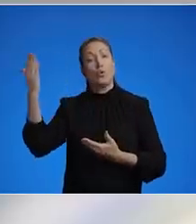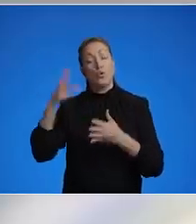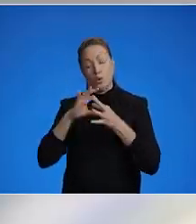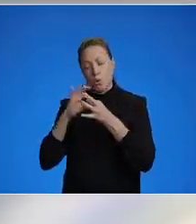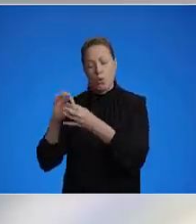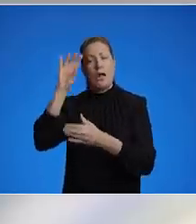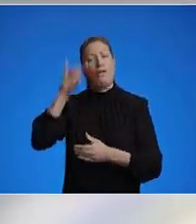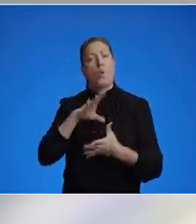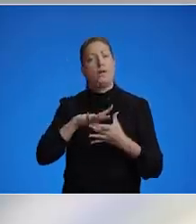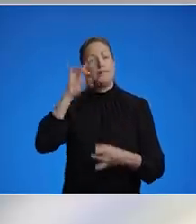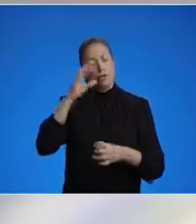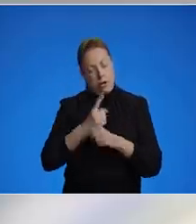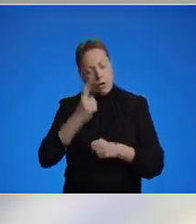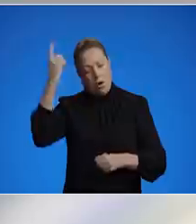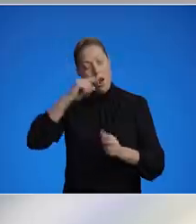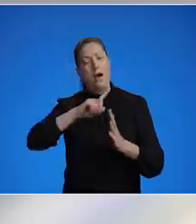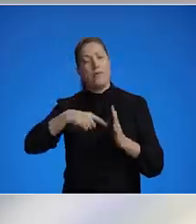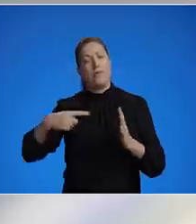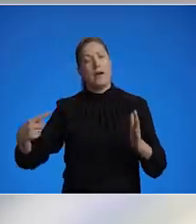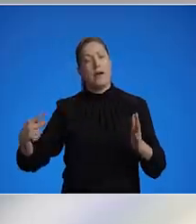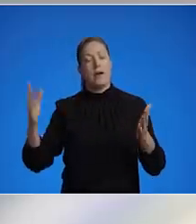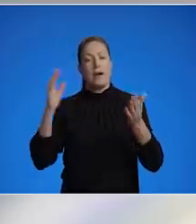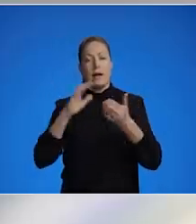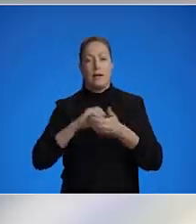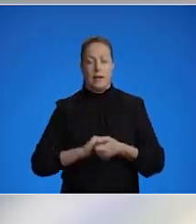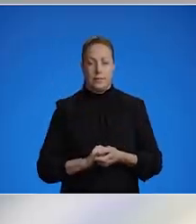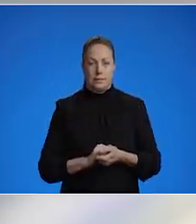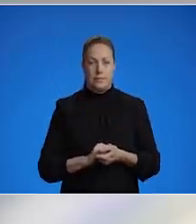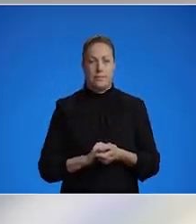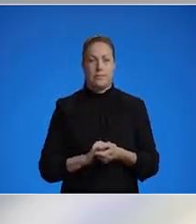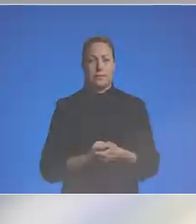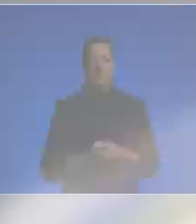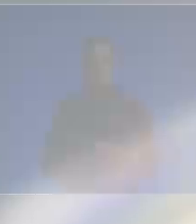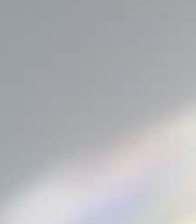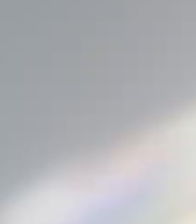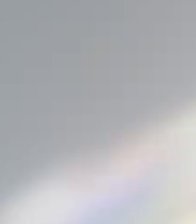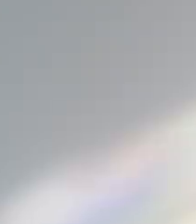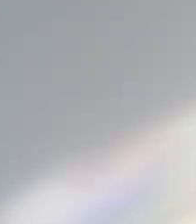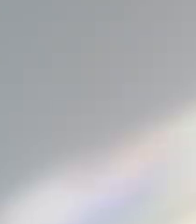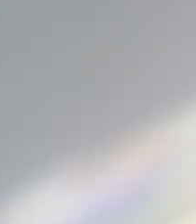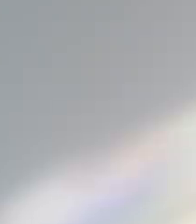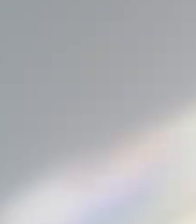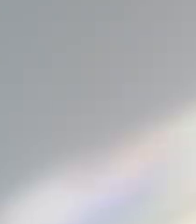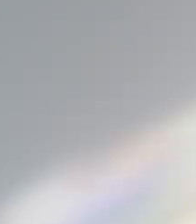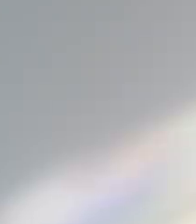with You in the unity of the Holy Spirit, God, forever and ever. Amen.